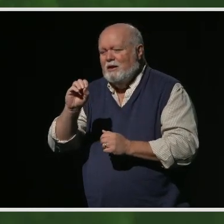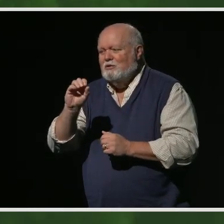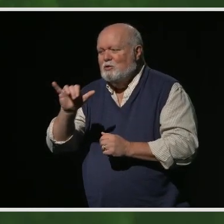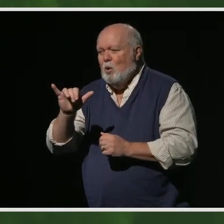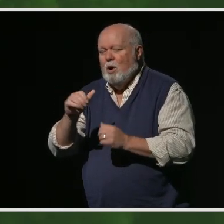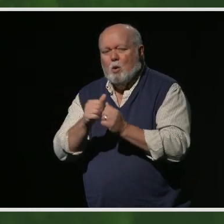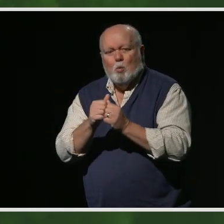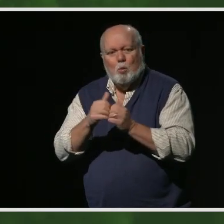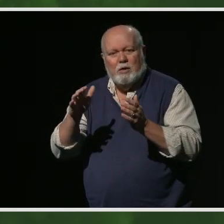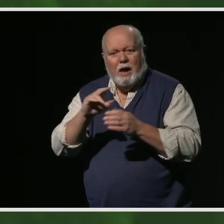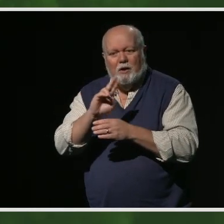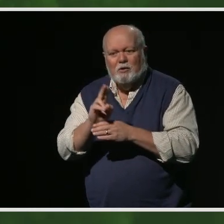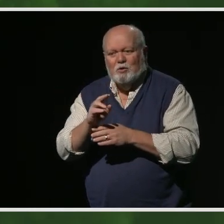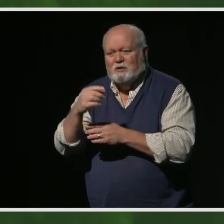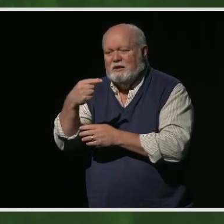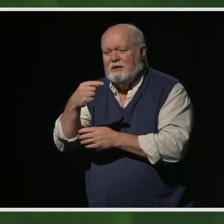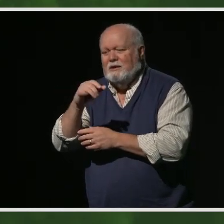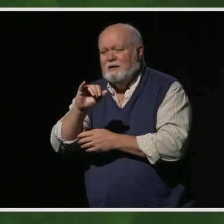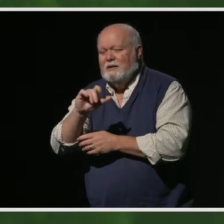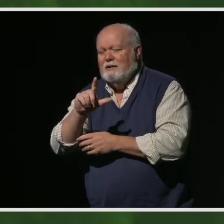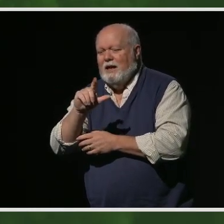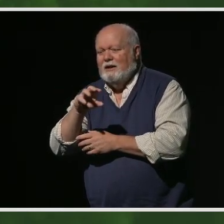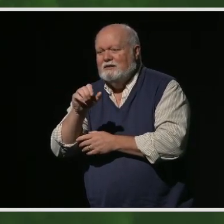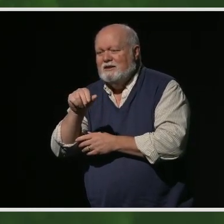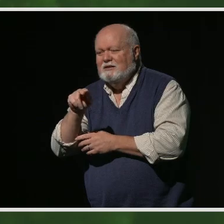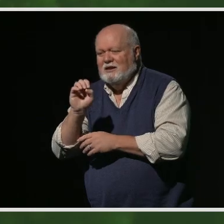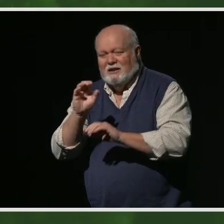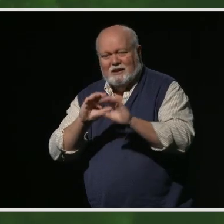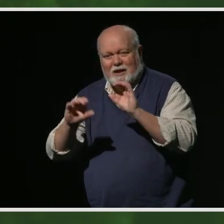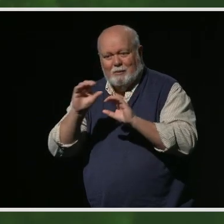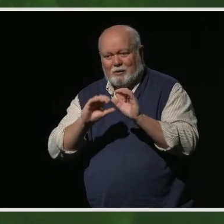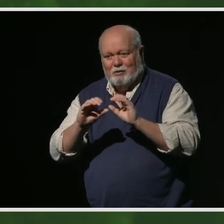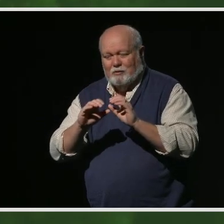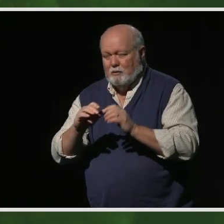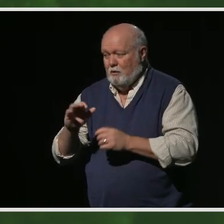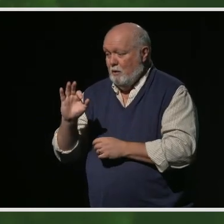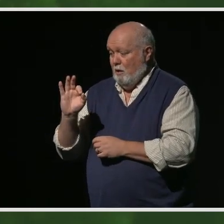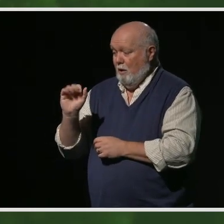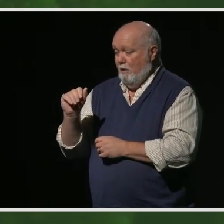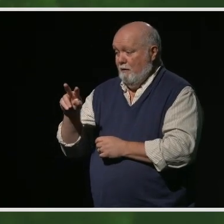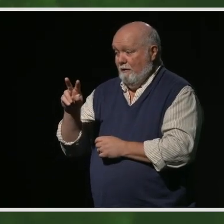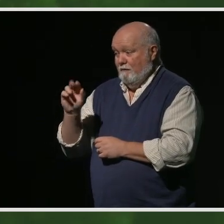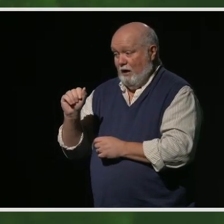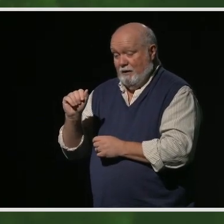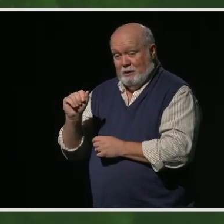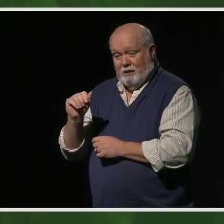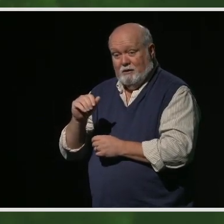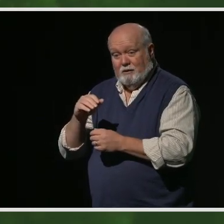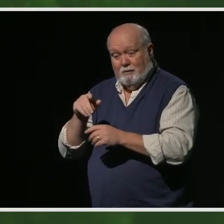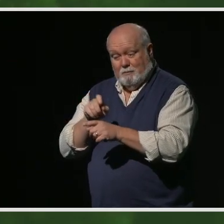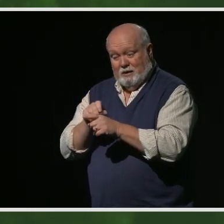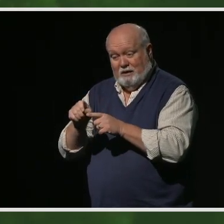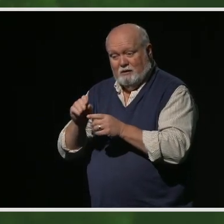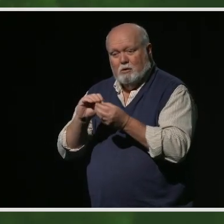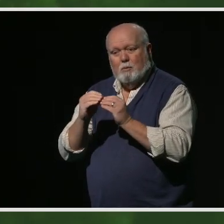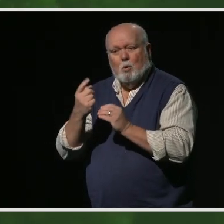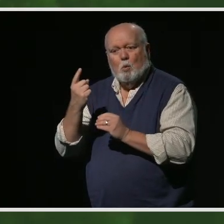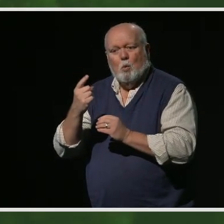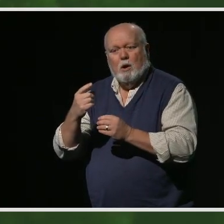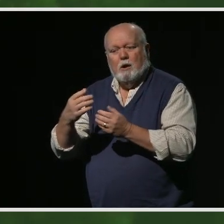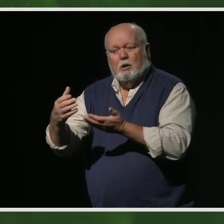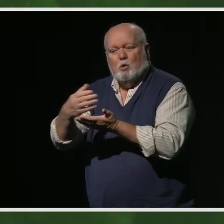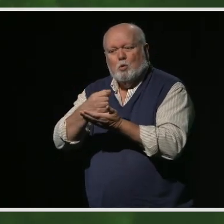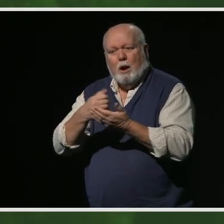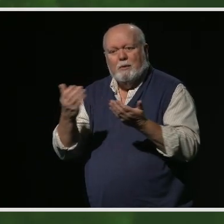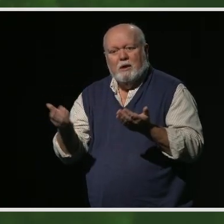glyphosates. Soybeans are the #1 nitrogen-fixing crop used here in New York State, and fava beans